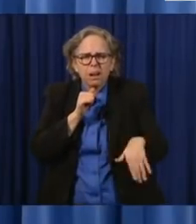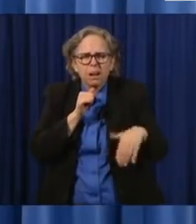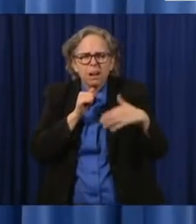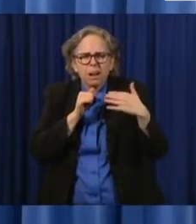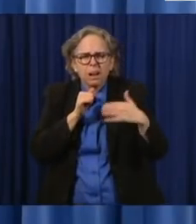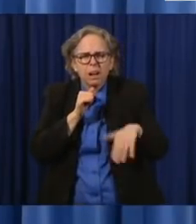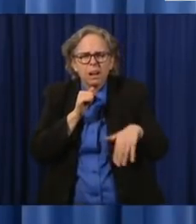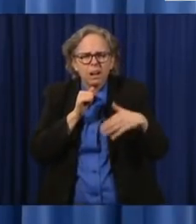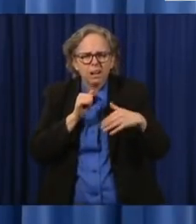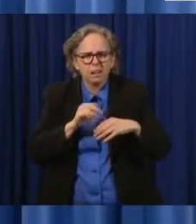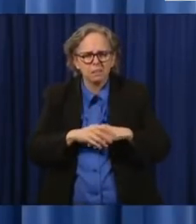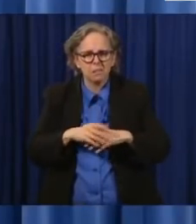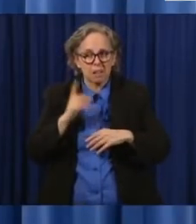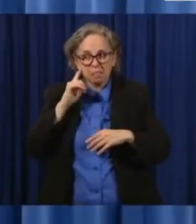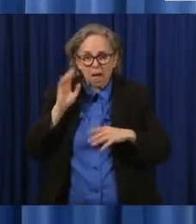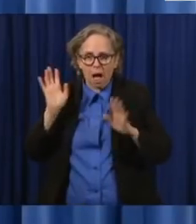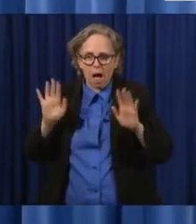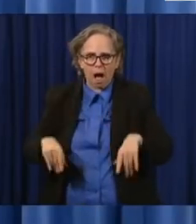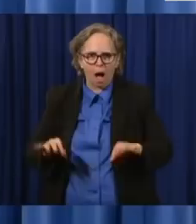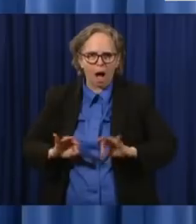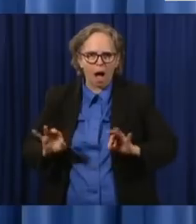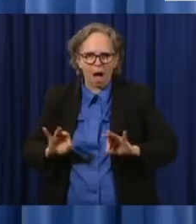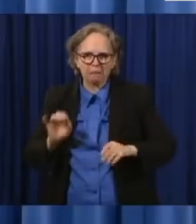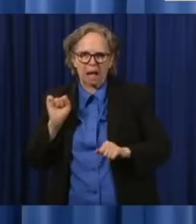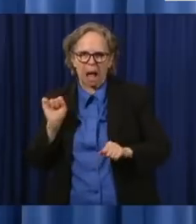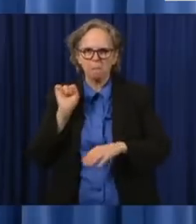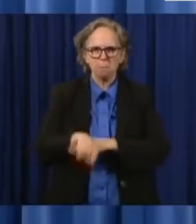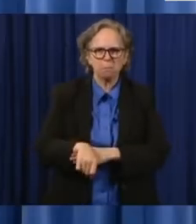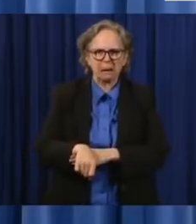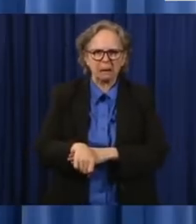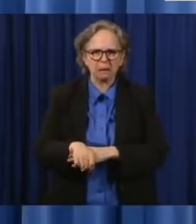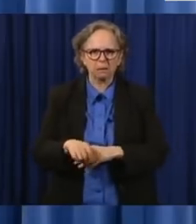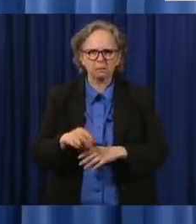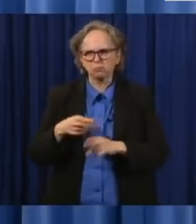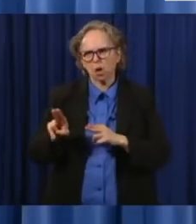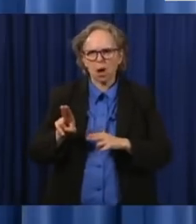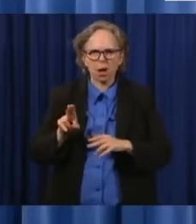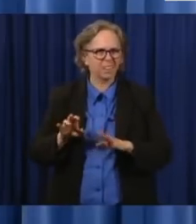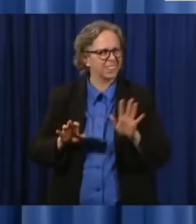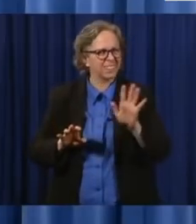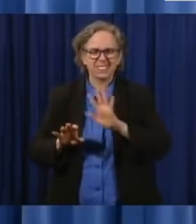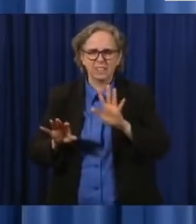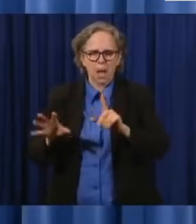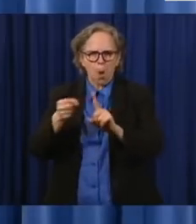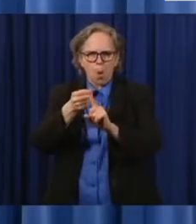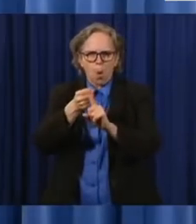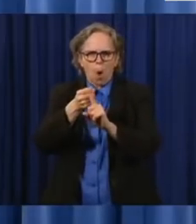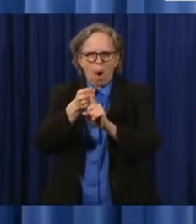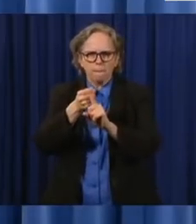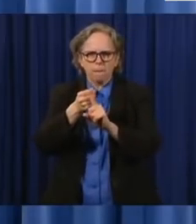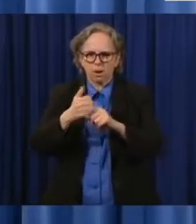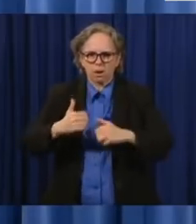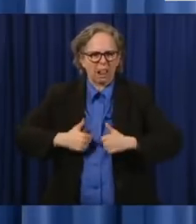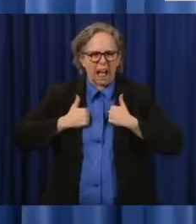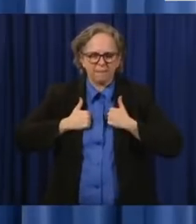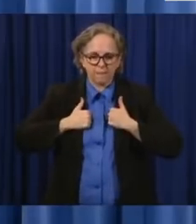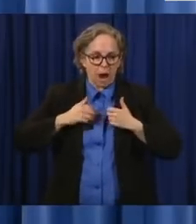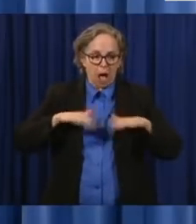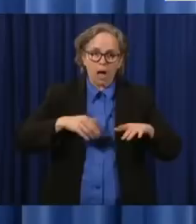that. I would not minimize what that does to someone's life when for 2 months they're in a hospital.